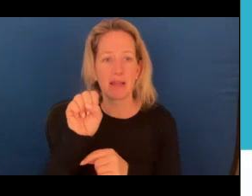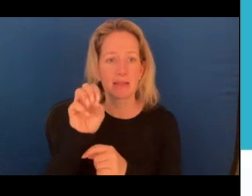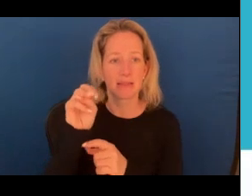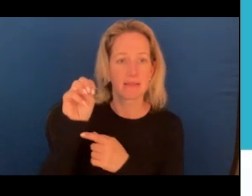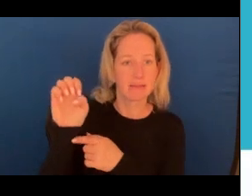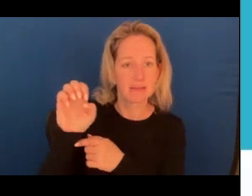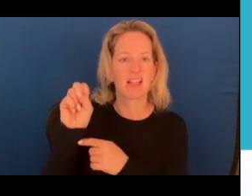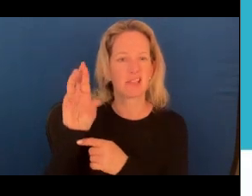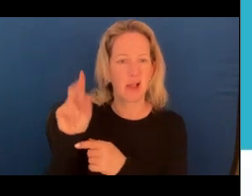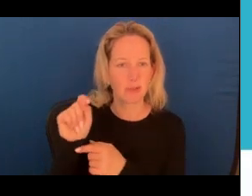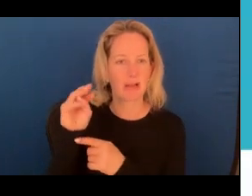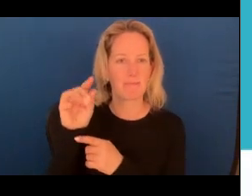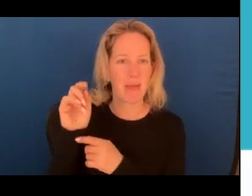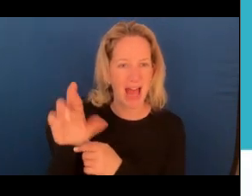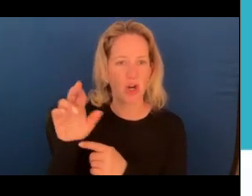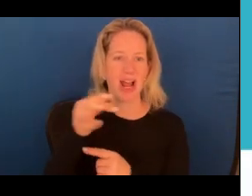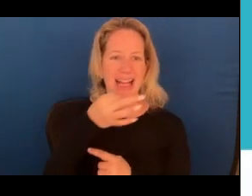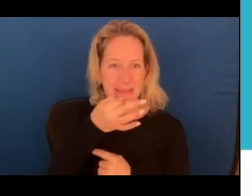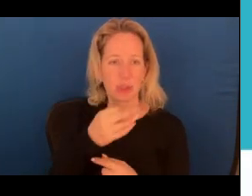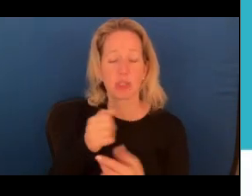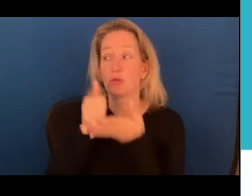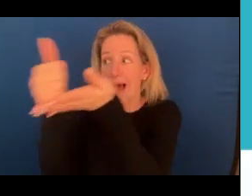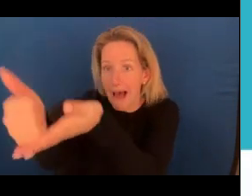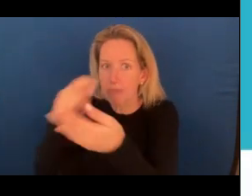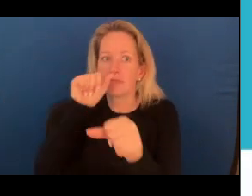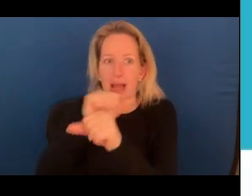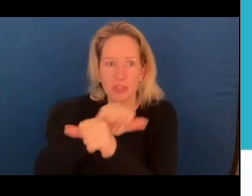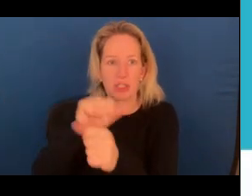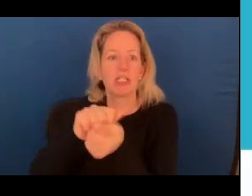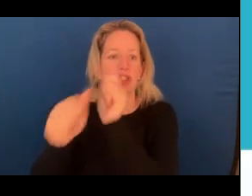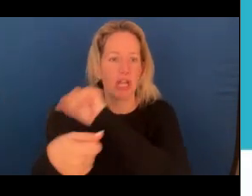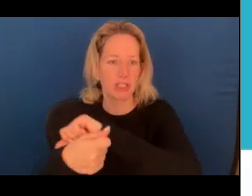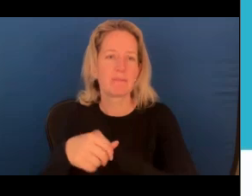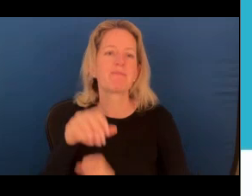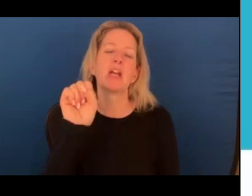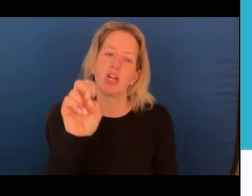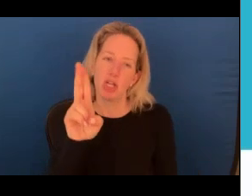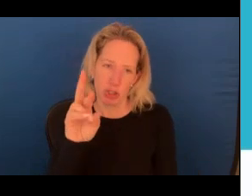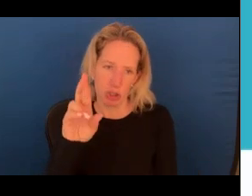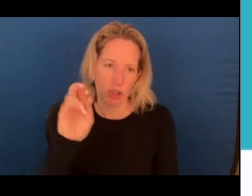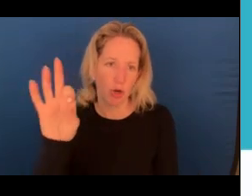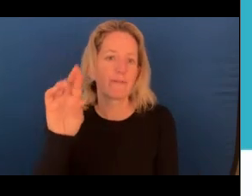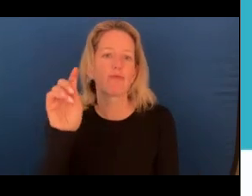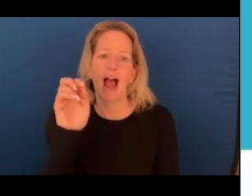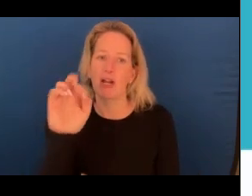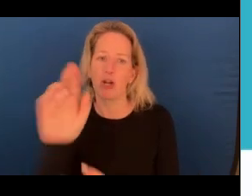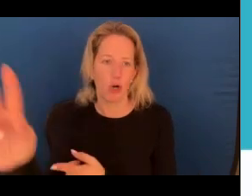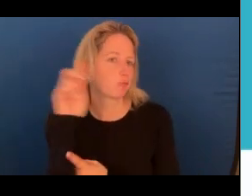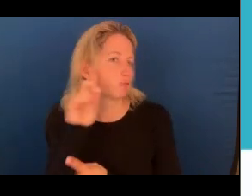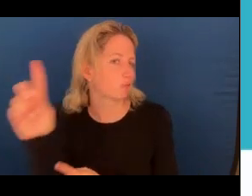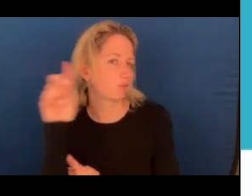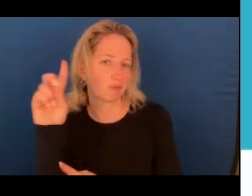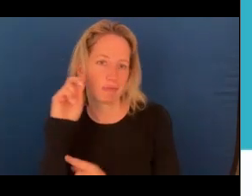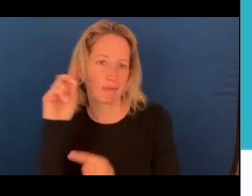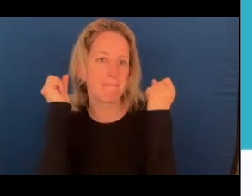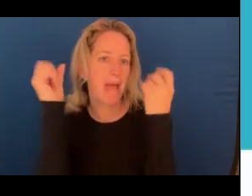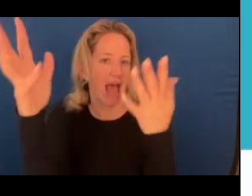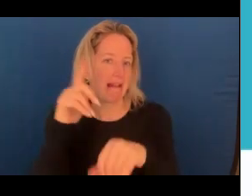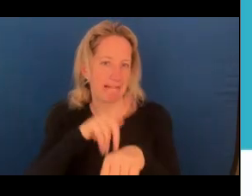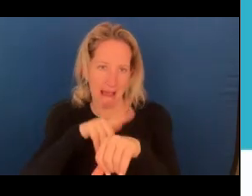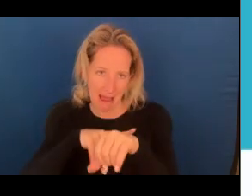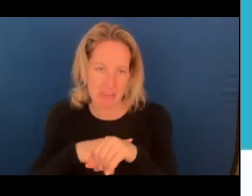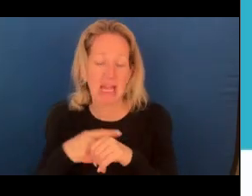those shifts, make those changes. So Surfrider, we've heard about Surfrider several times today, amazing organization, Cape and Islands chapter,